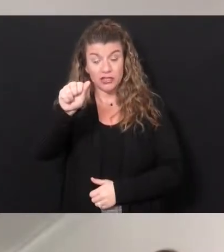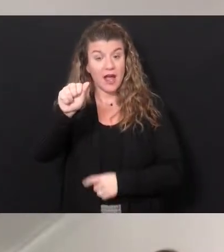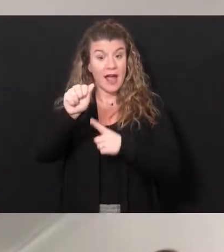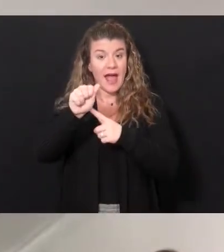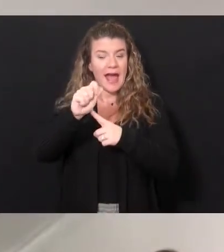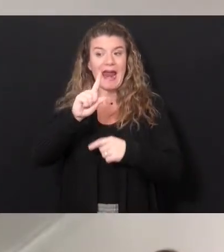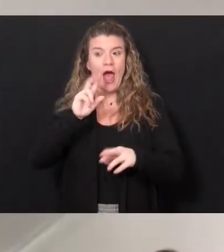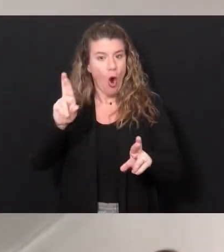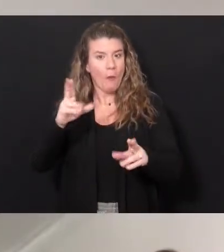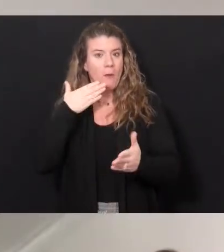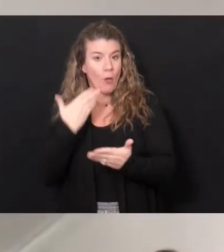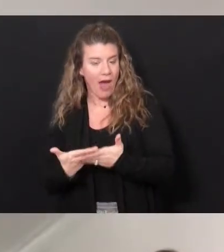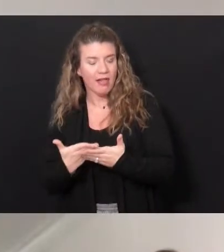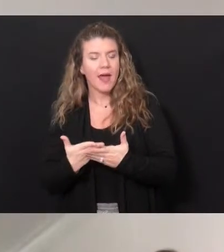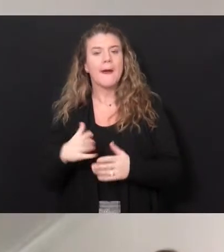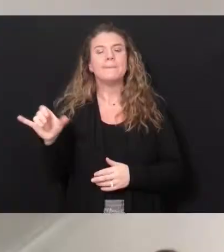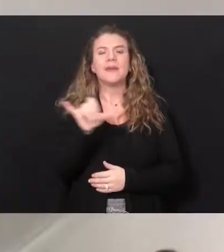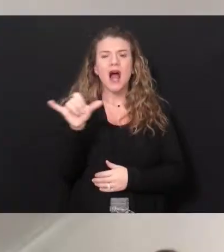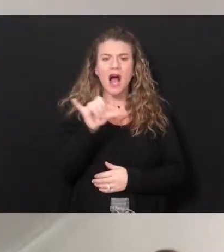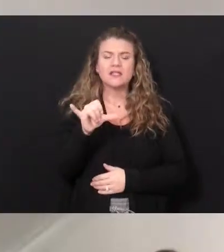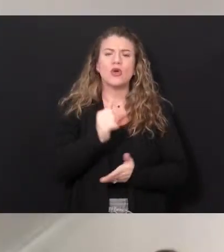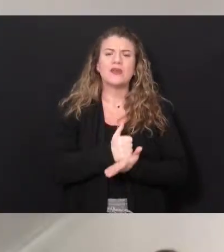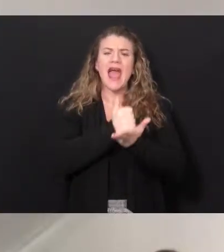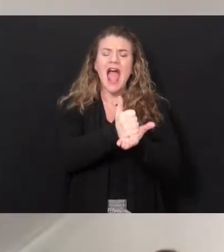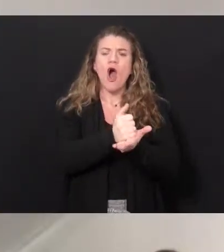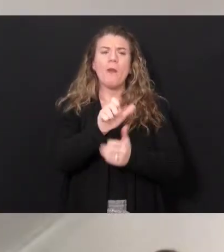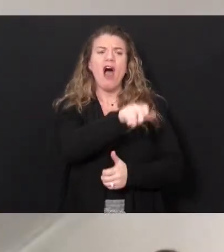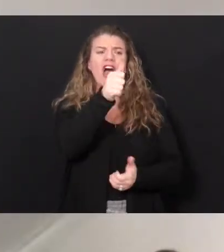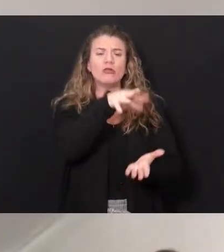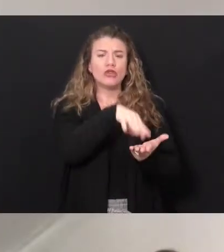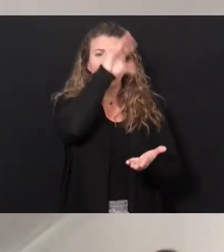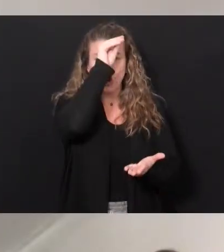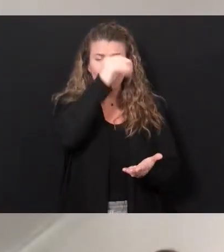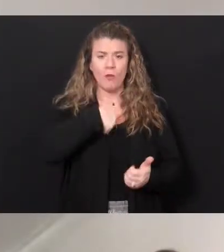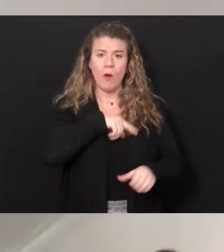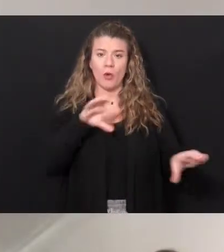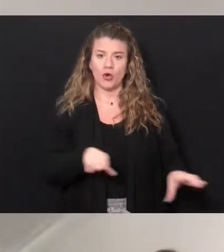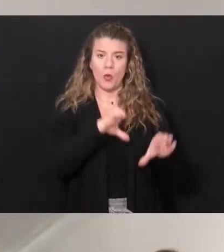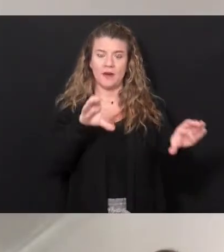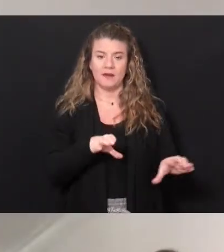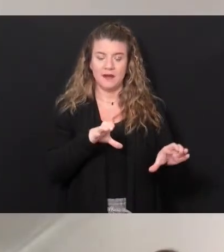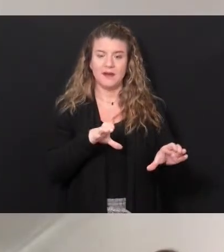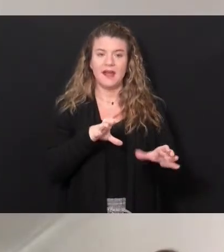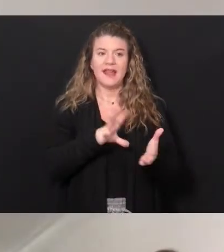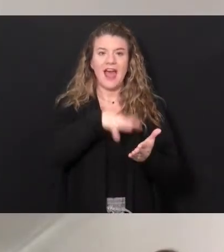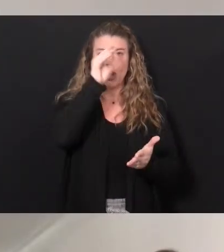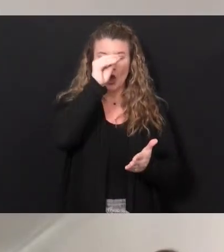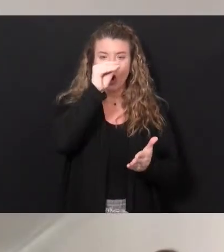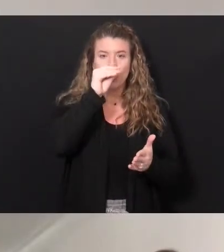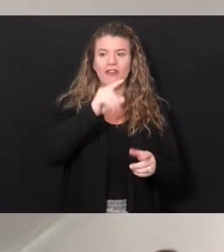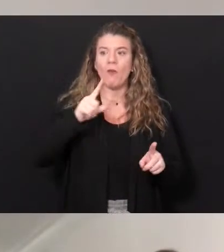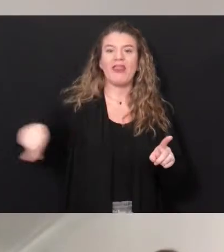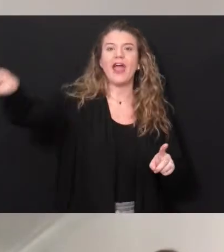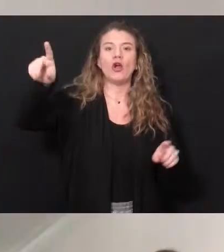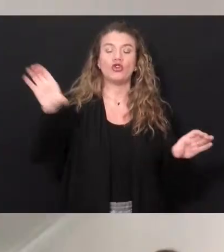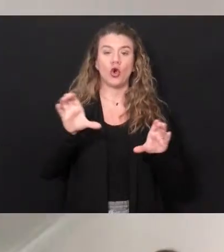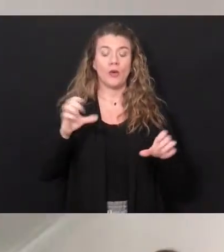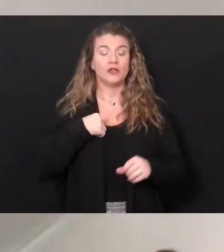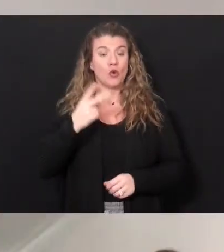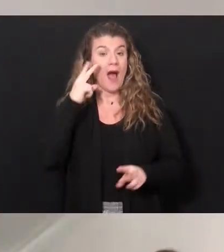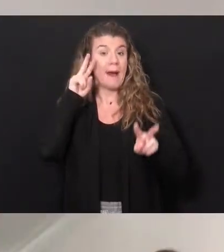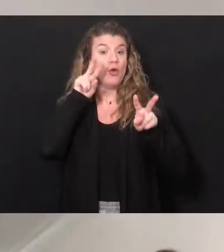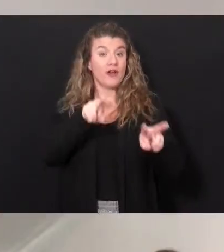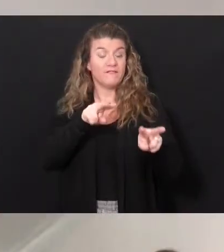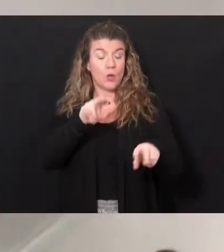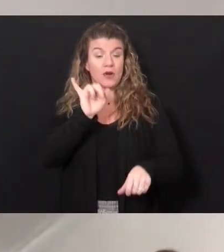it will go well, but also to help others learn from what we're doing and learn from what others are doing. So I'm very much looking